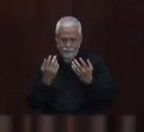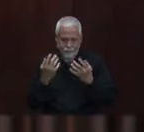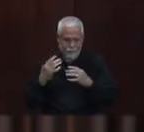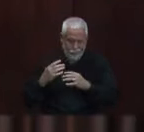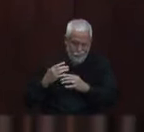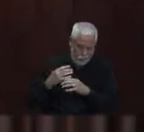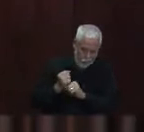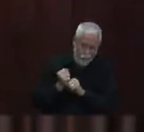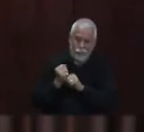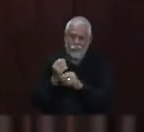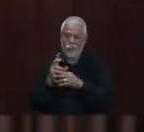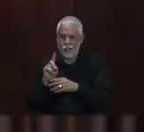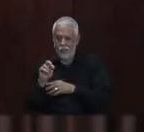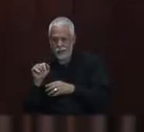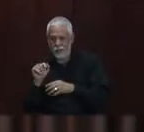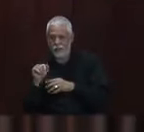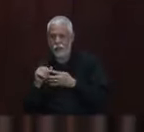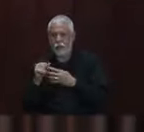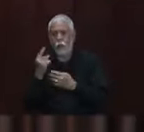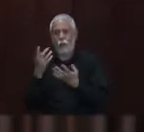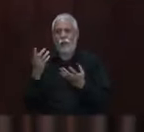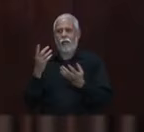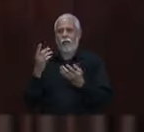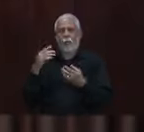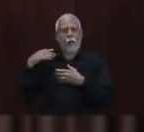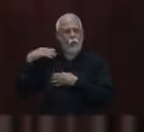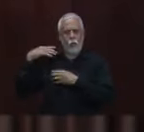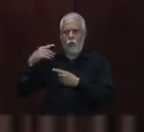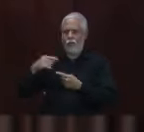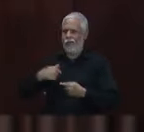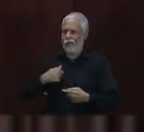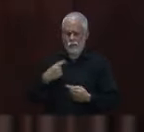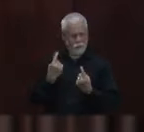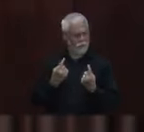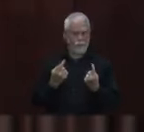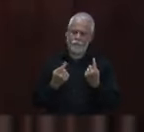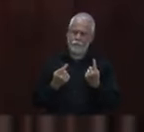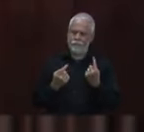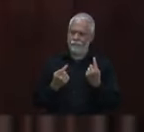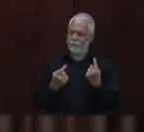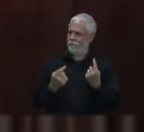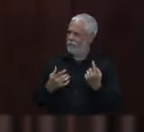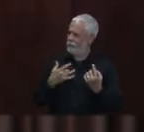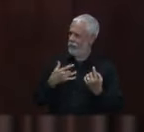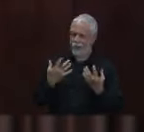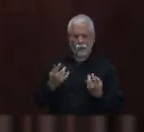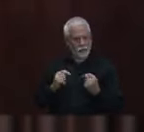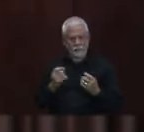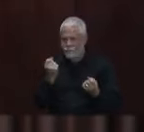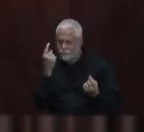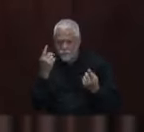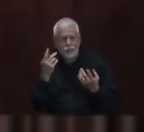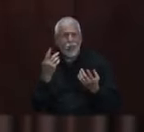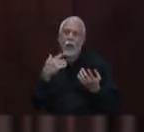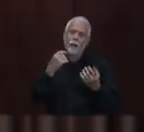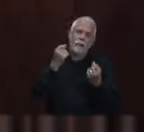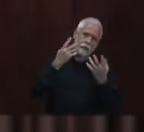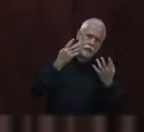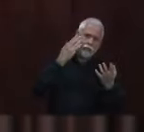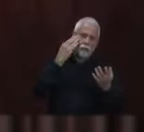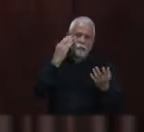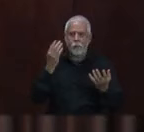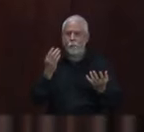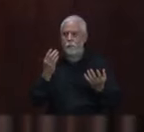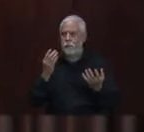summarize that data in some way? Because, I mean, this is sort of one of the things throughout this whole process I've really just felt like I want to understand. I mean, and I understand, look, I mean,